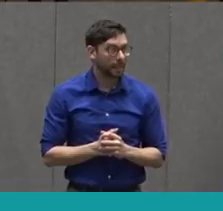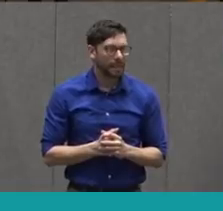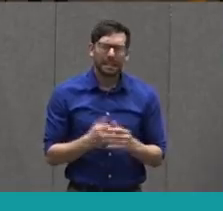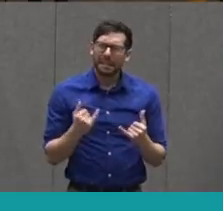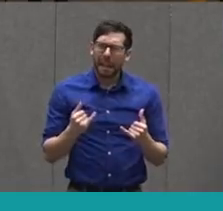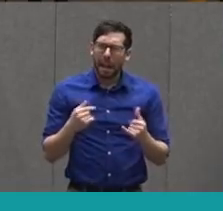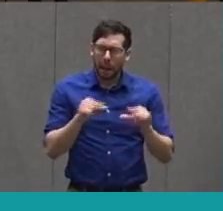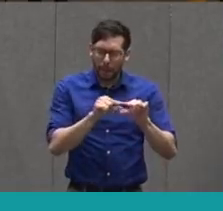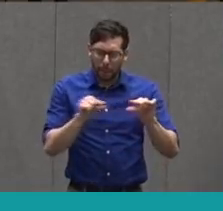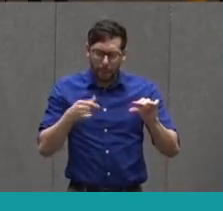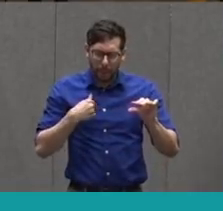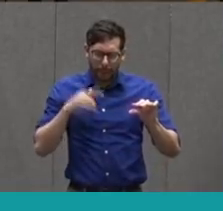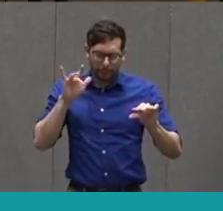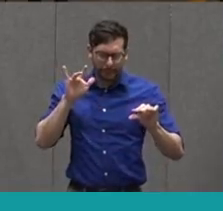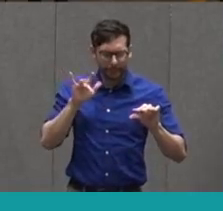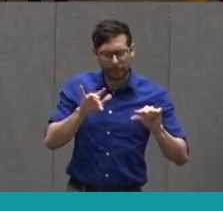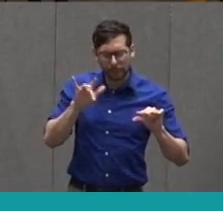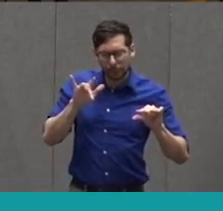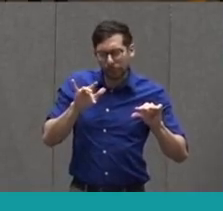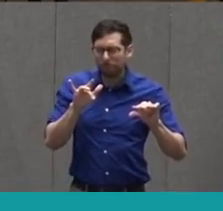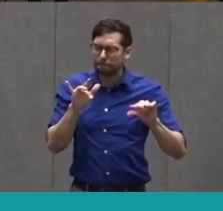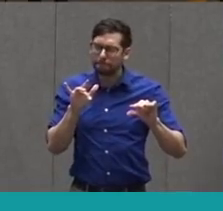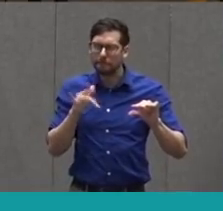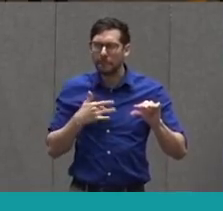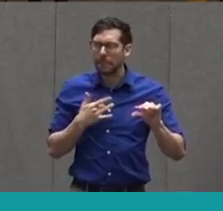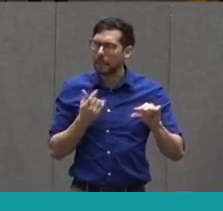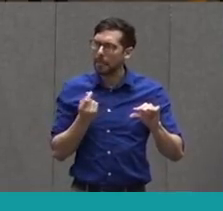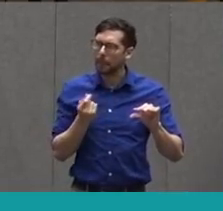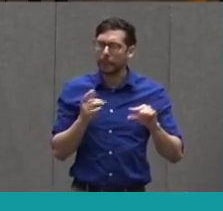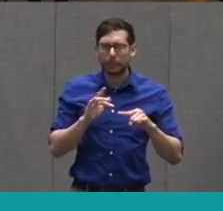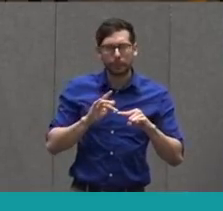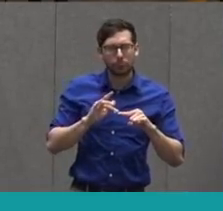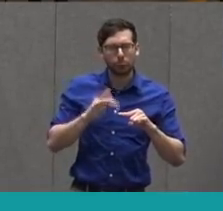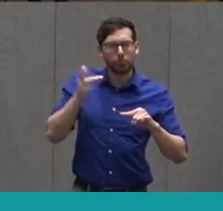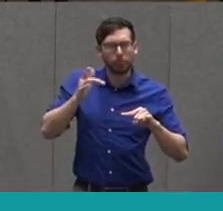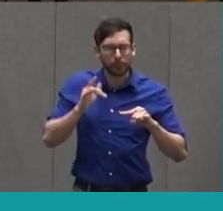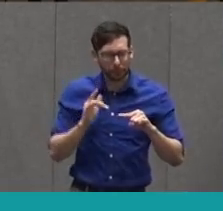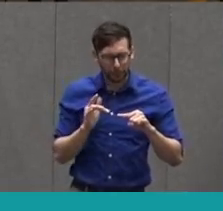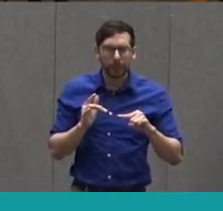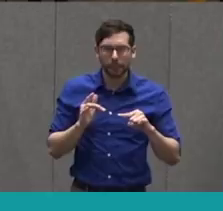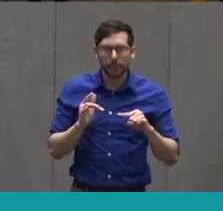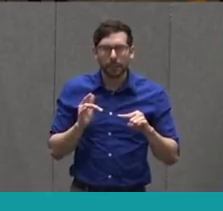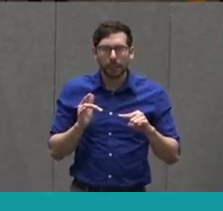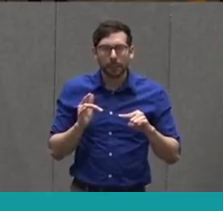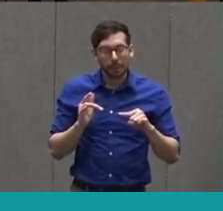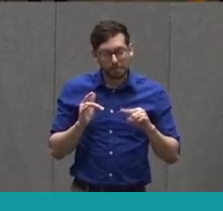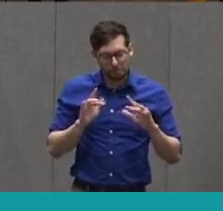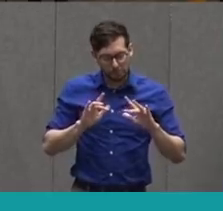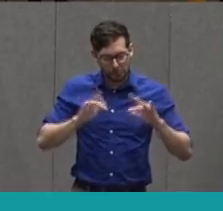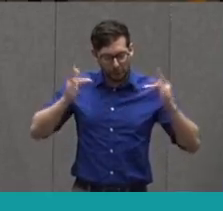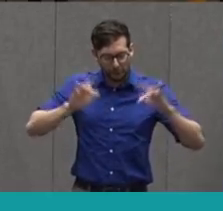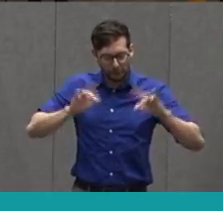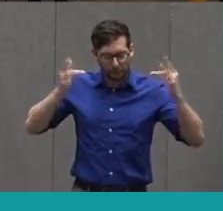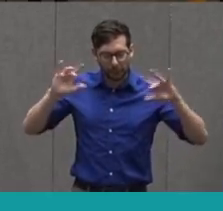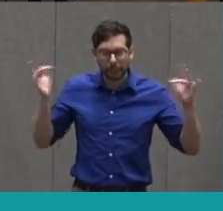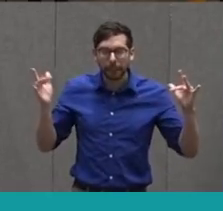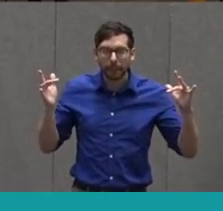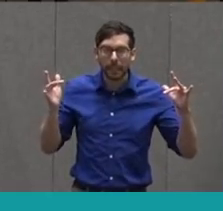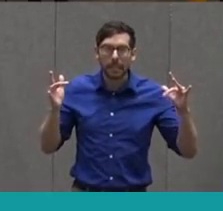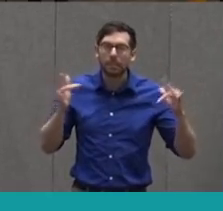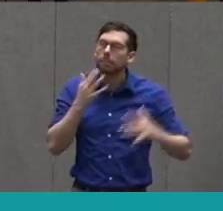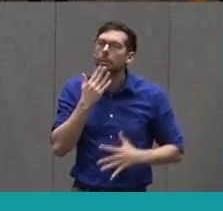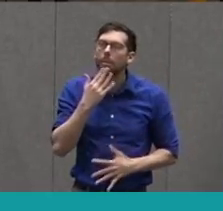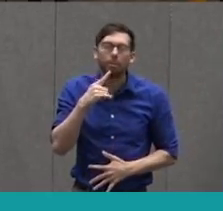it's a little sharp. It's shiny, silver. It has wire. I